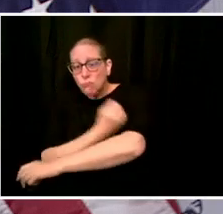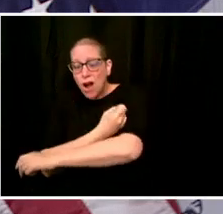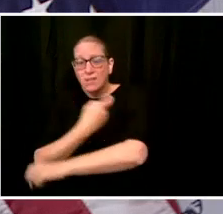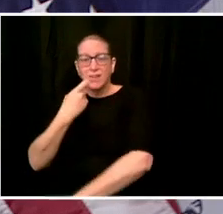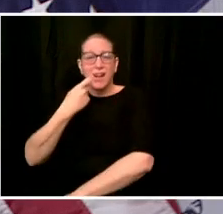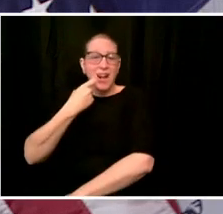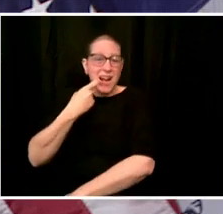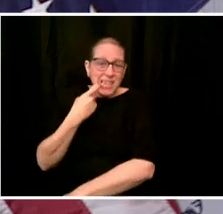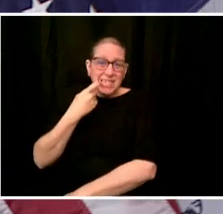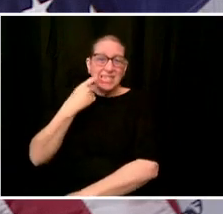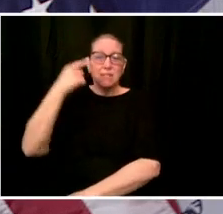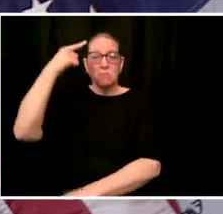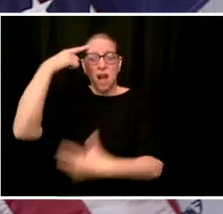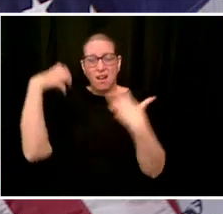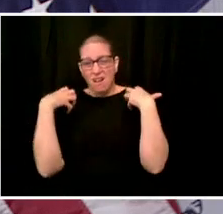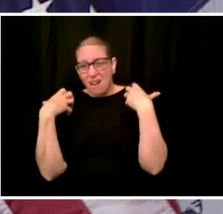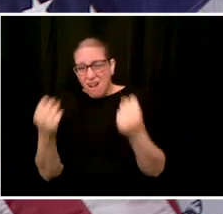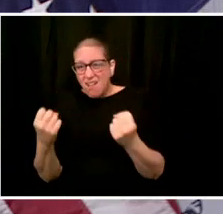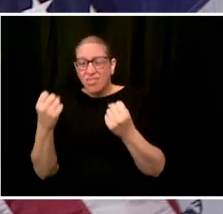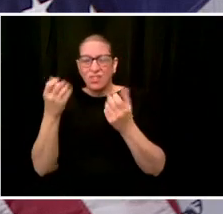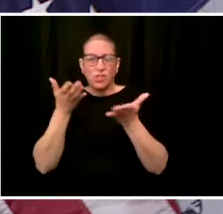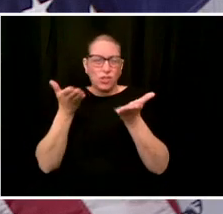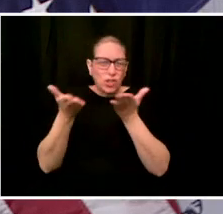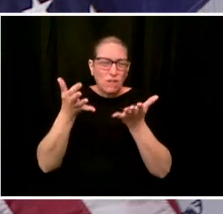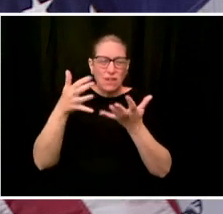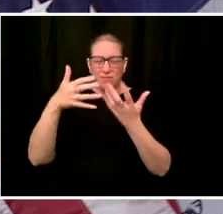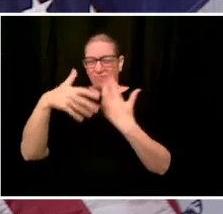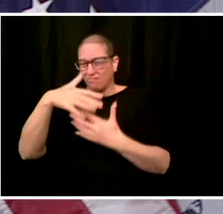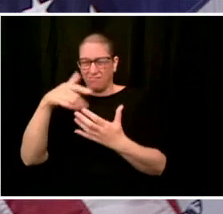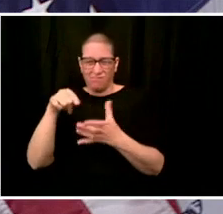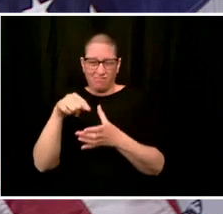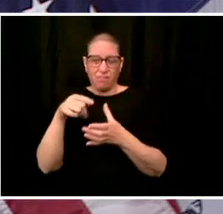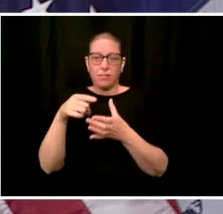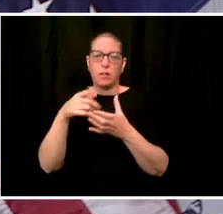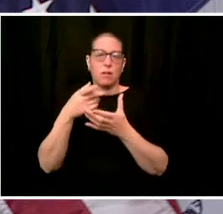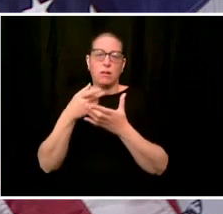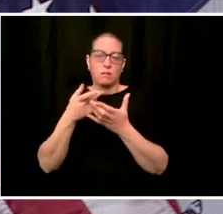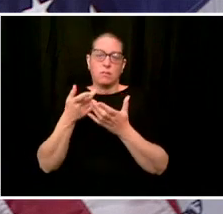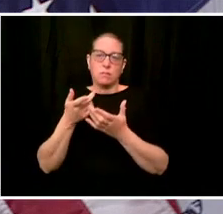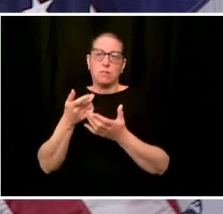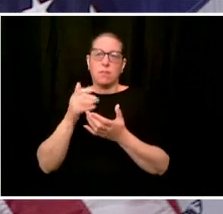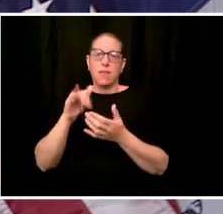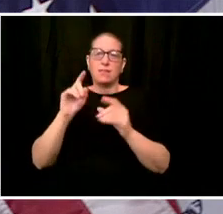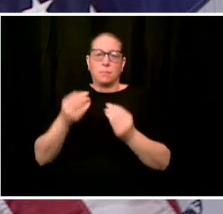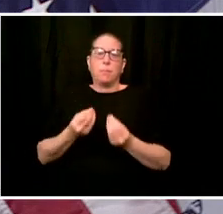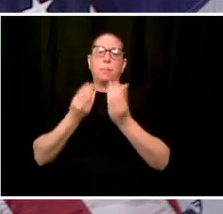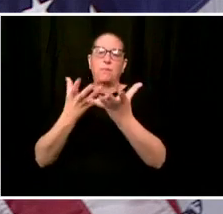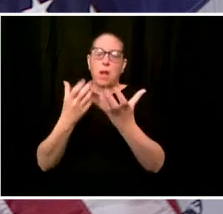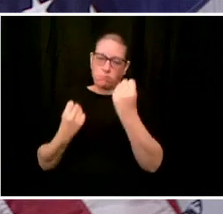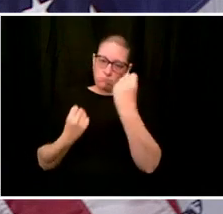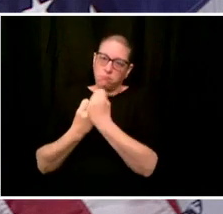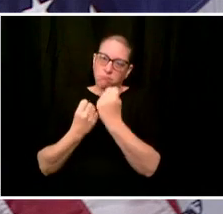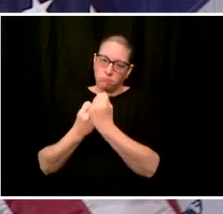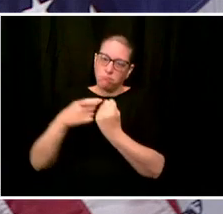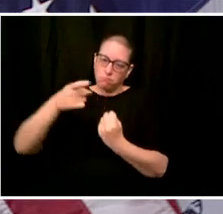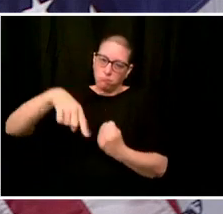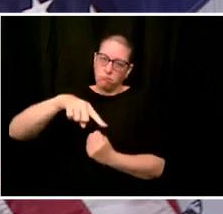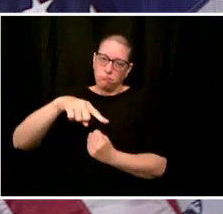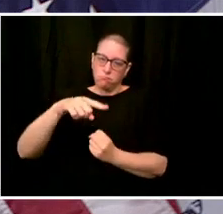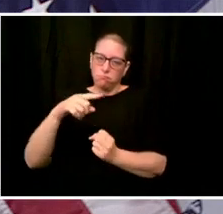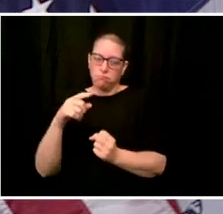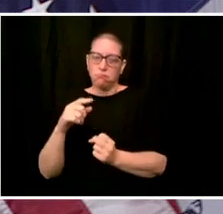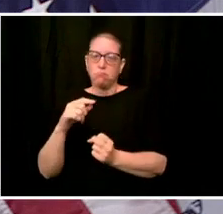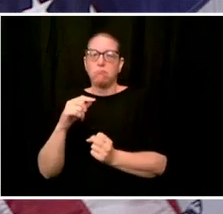going to work for you on your own. No, you really have to provide a lot of support, a lot of oversight, a lot of services. And again, Commissioner Banks can speak to it better than I